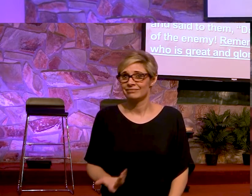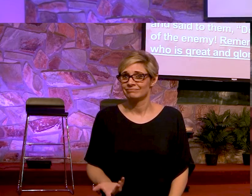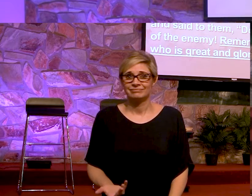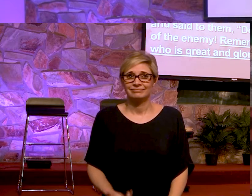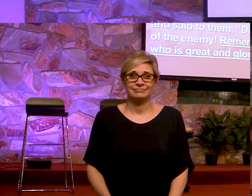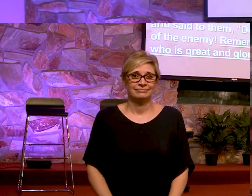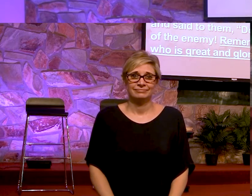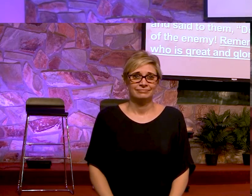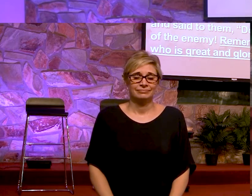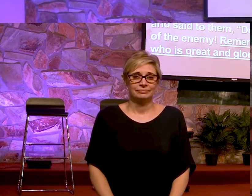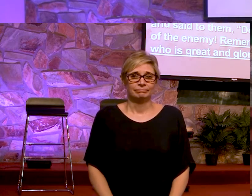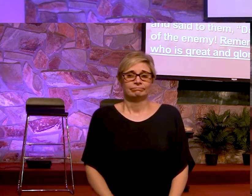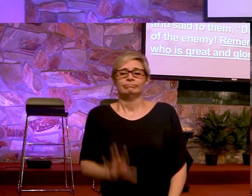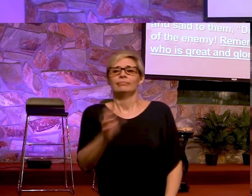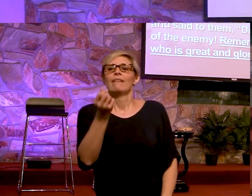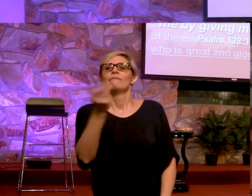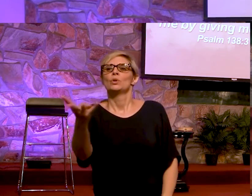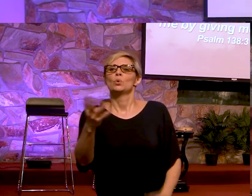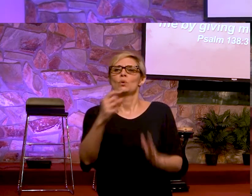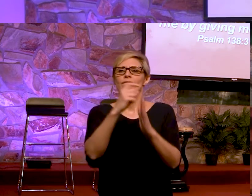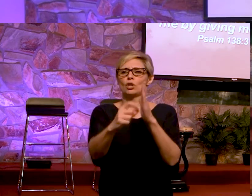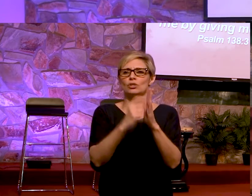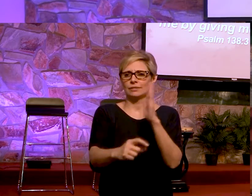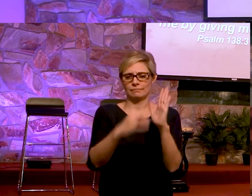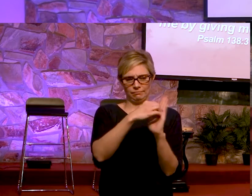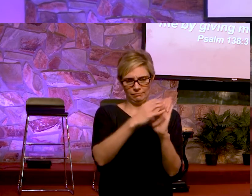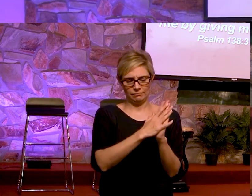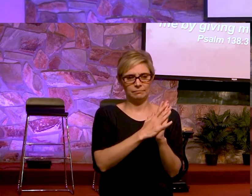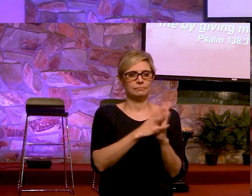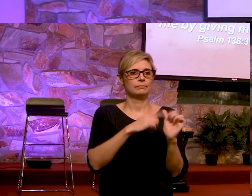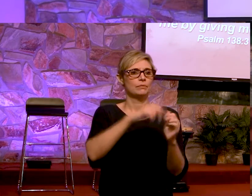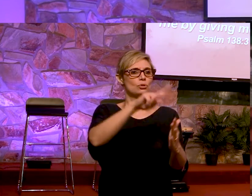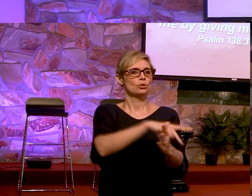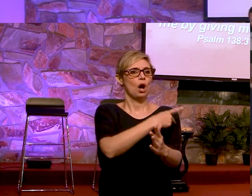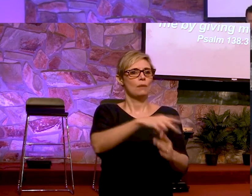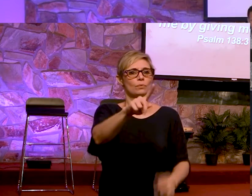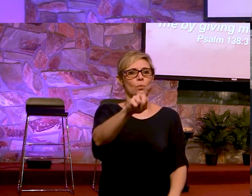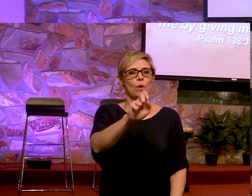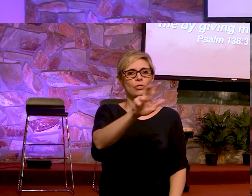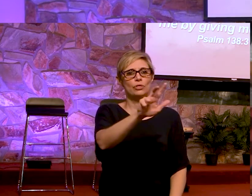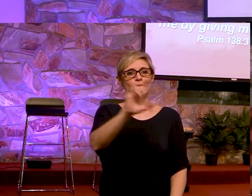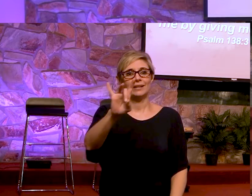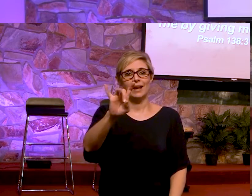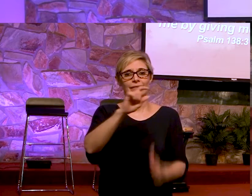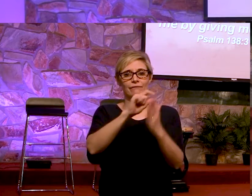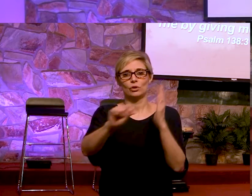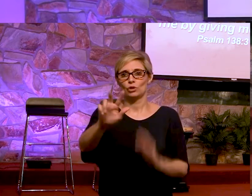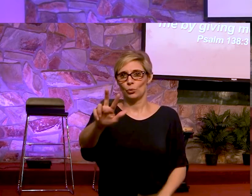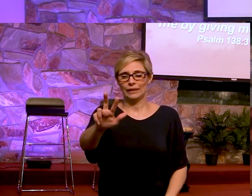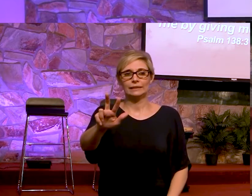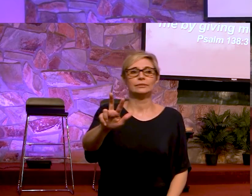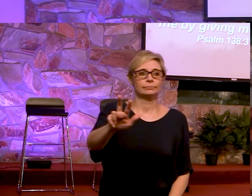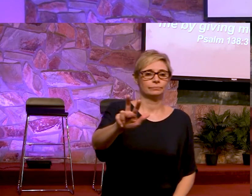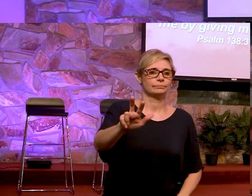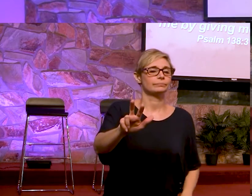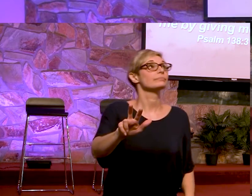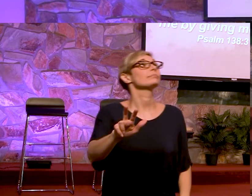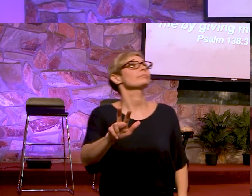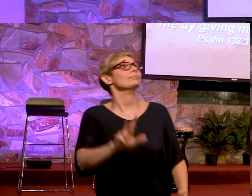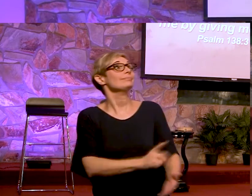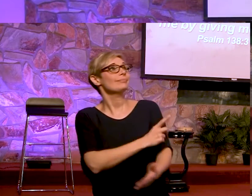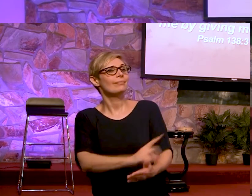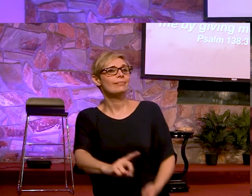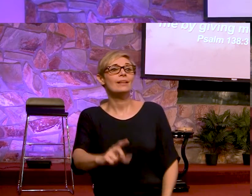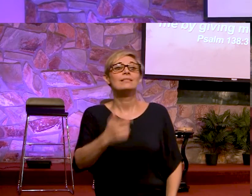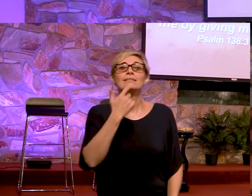Let me give you some verses. You want to write these verses down. Psalms 138, verse 3. David says,